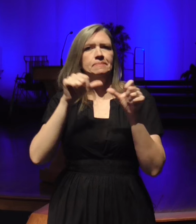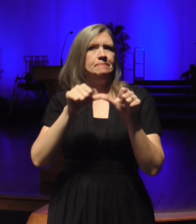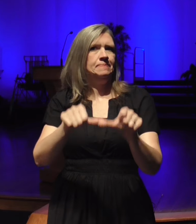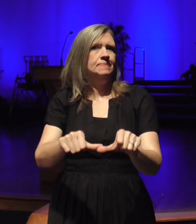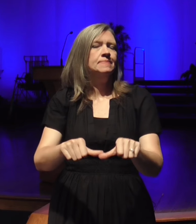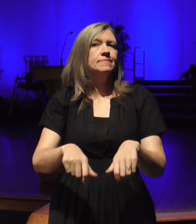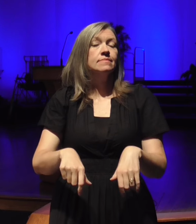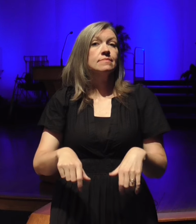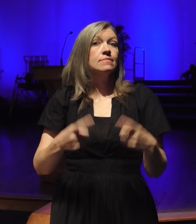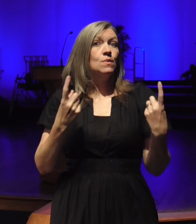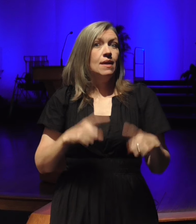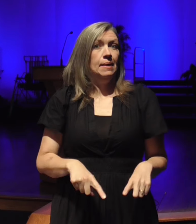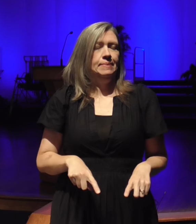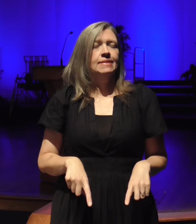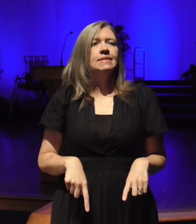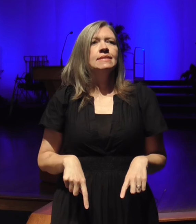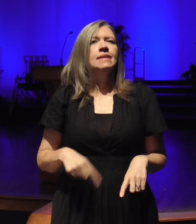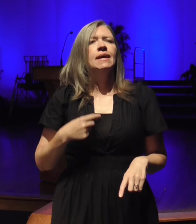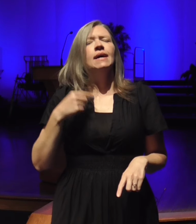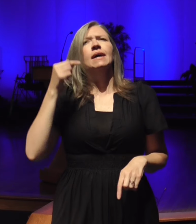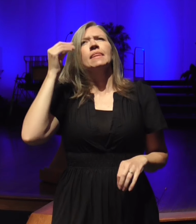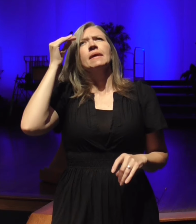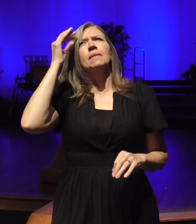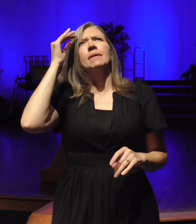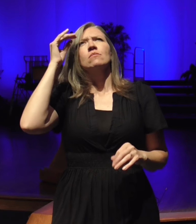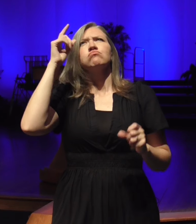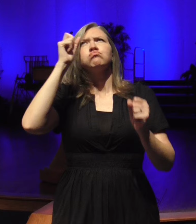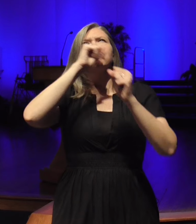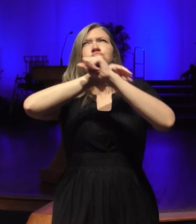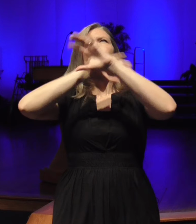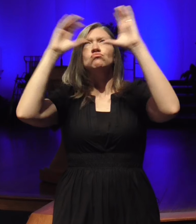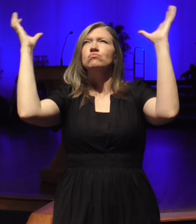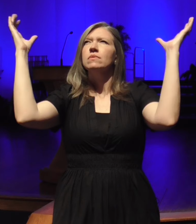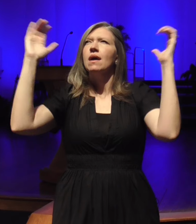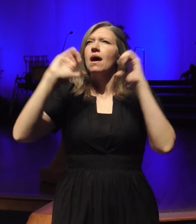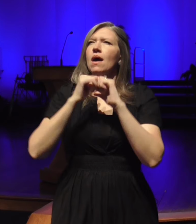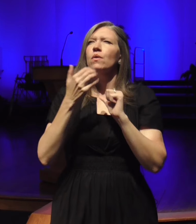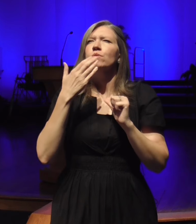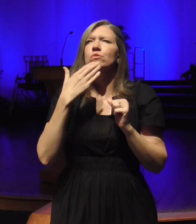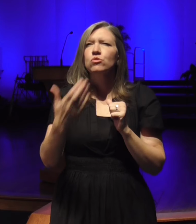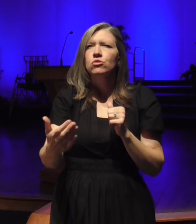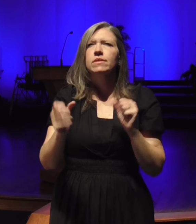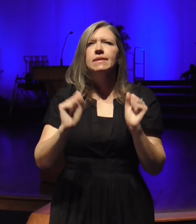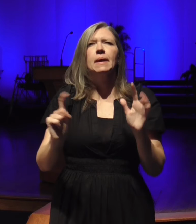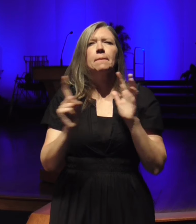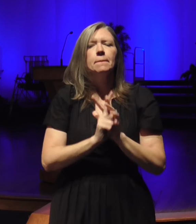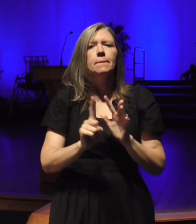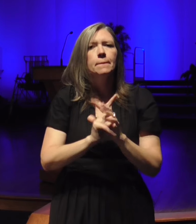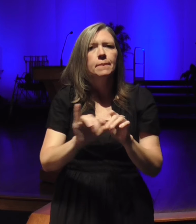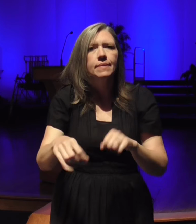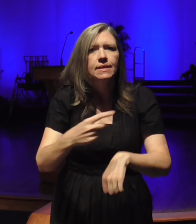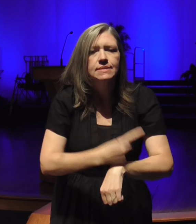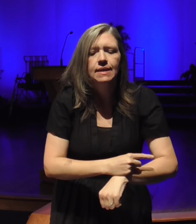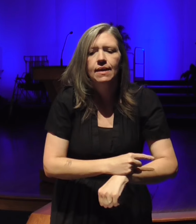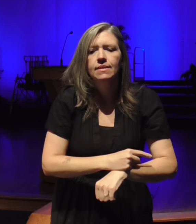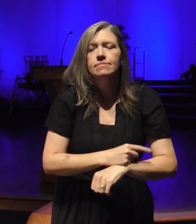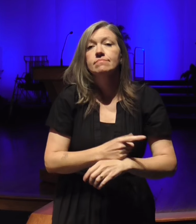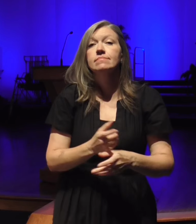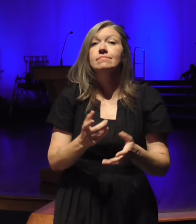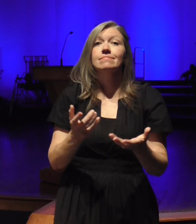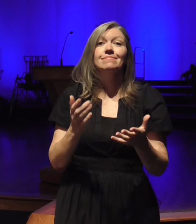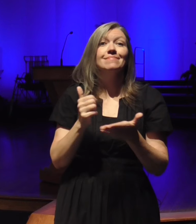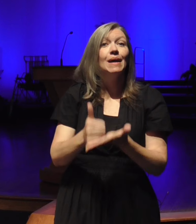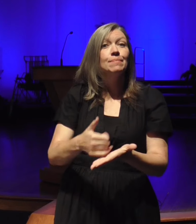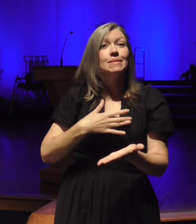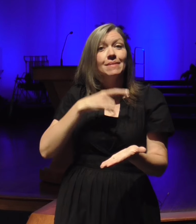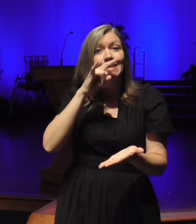let that affirmation simmer in my consciousness for a while. Because what happens first is I think of all the